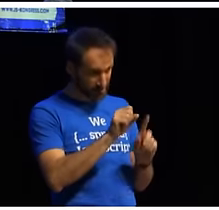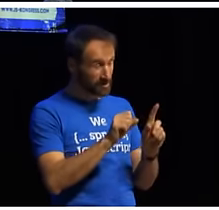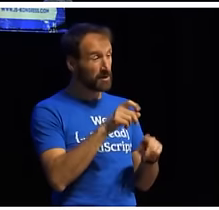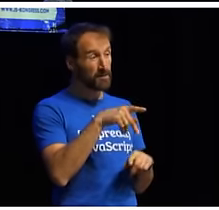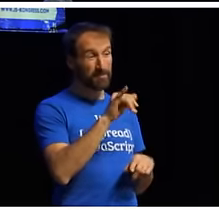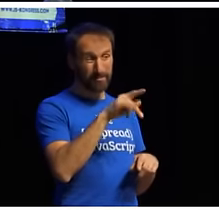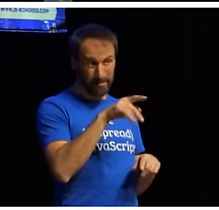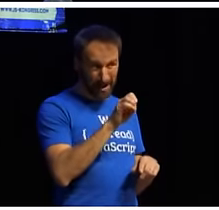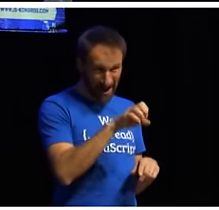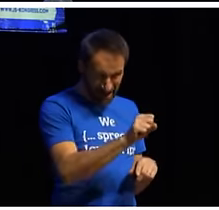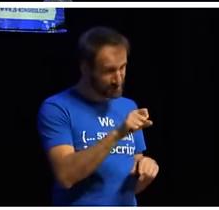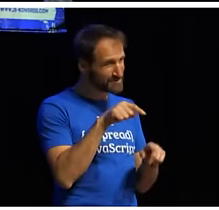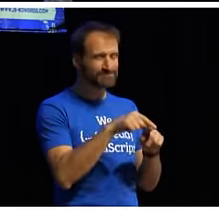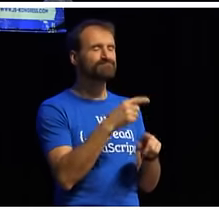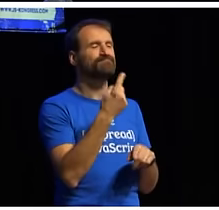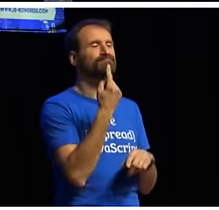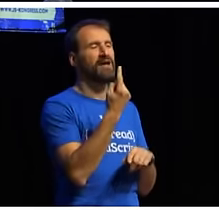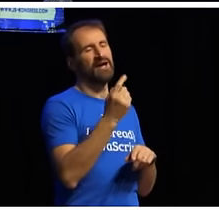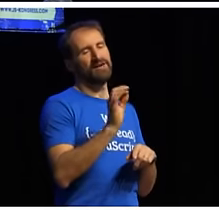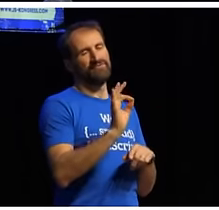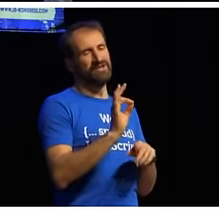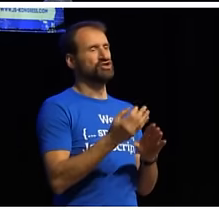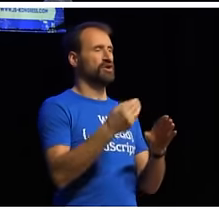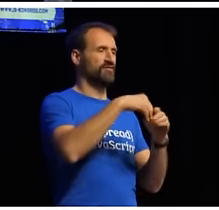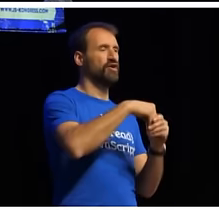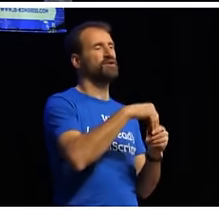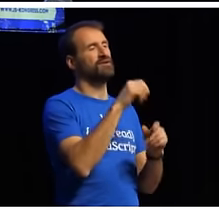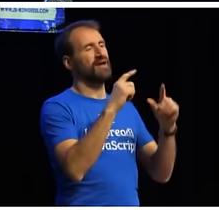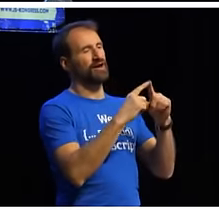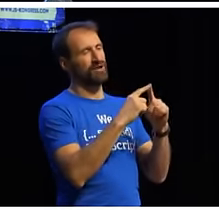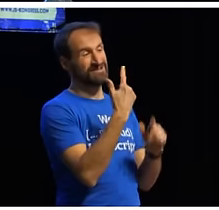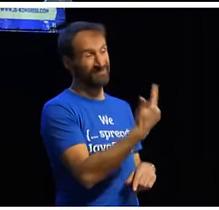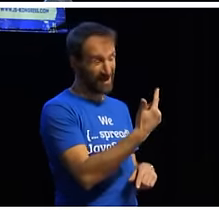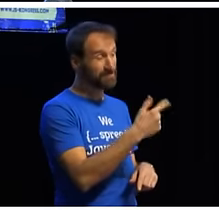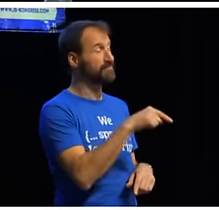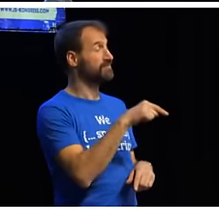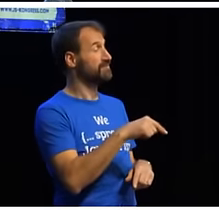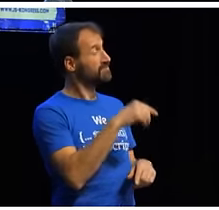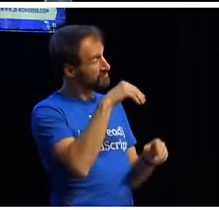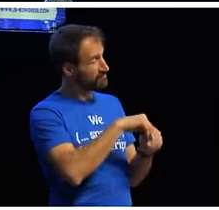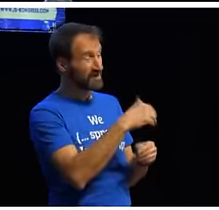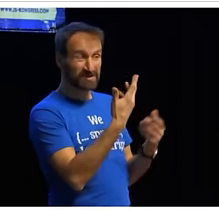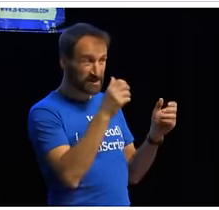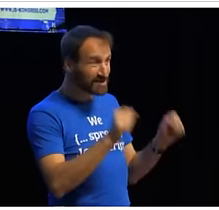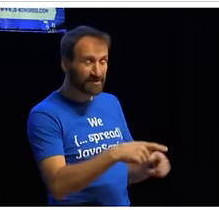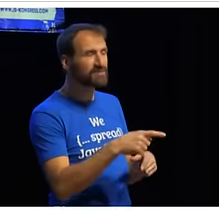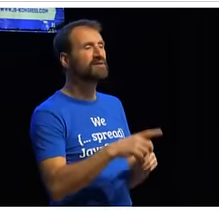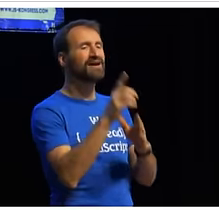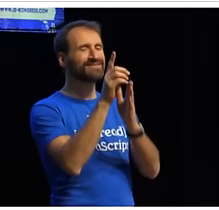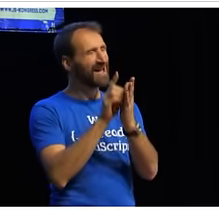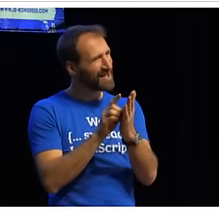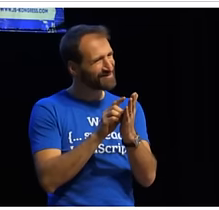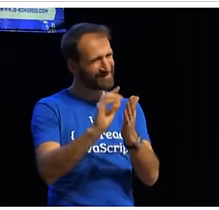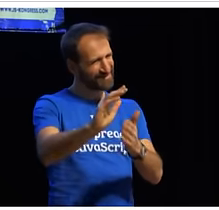a feature from Angular 2. And you can basically format the data